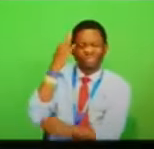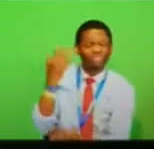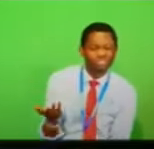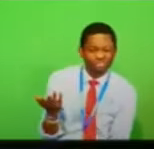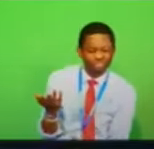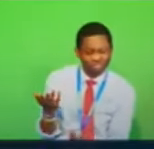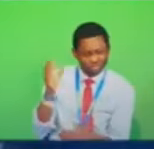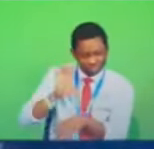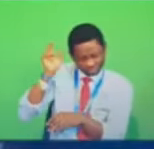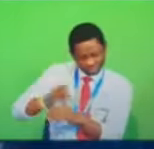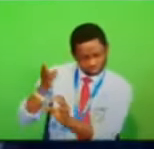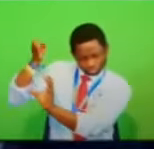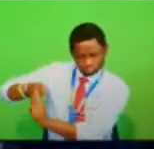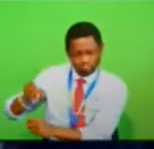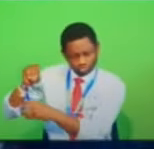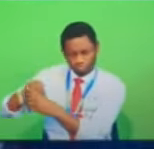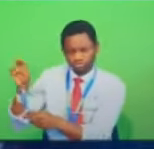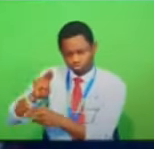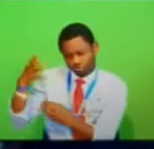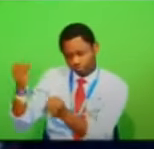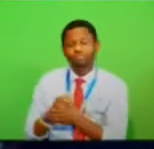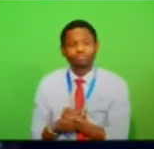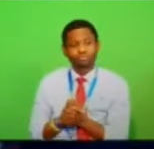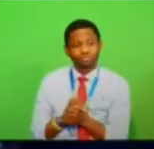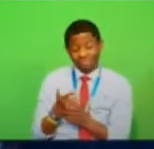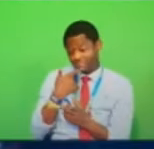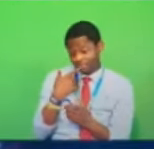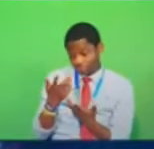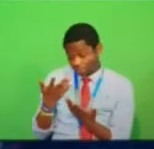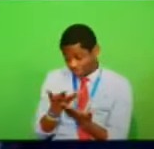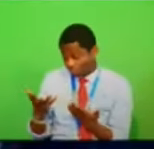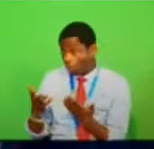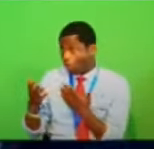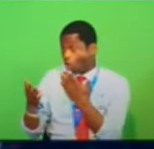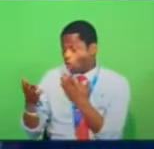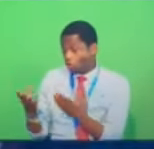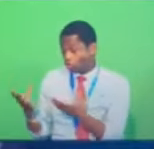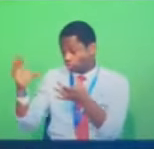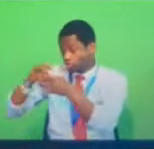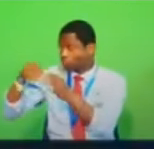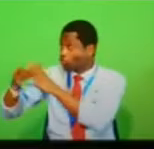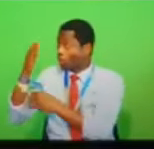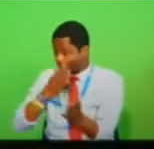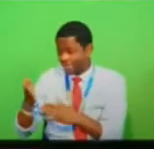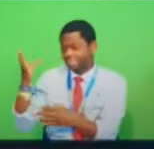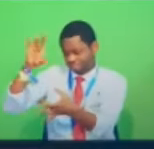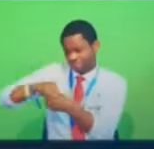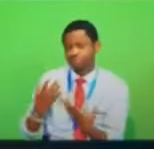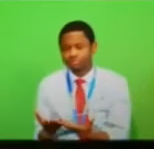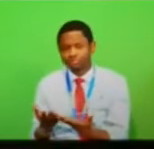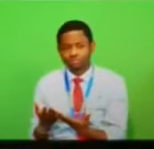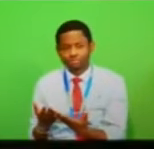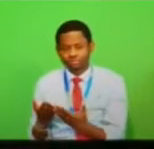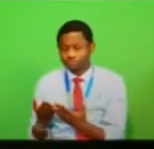apps well. As I said, they are prophetic. They are part of God's plan. Let's understand them and let us